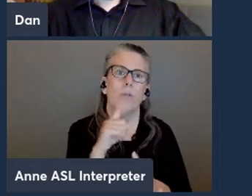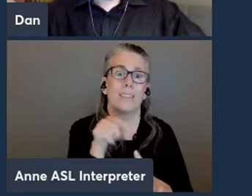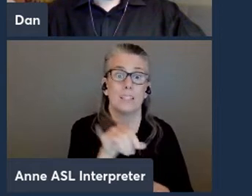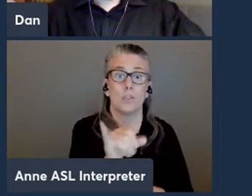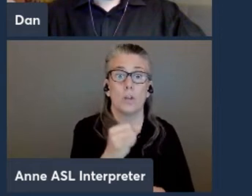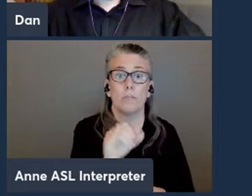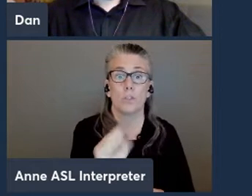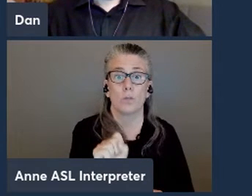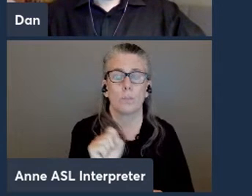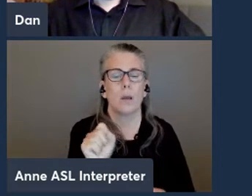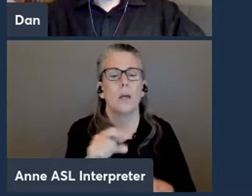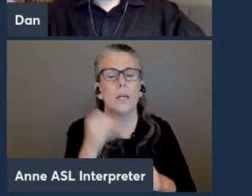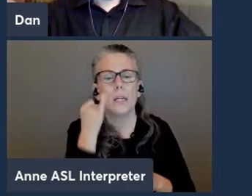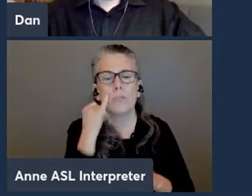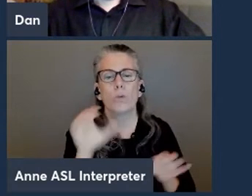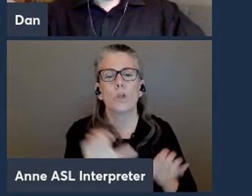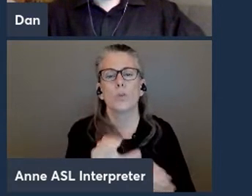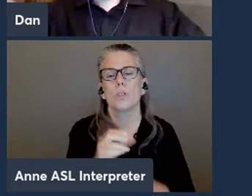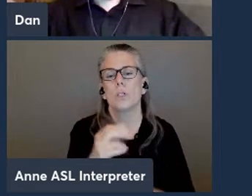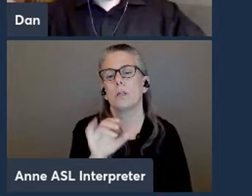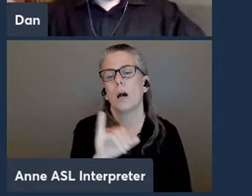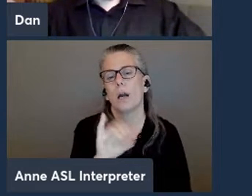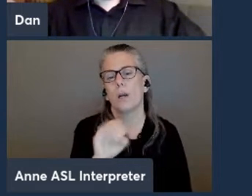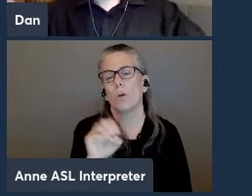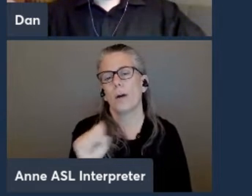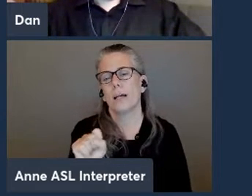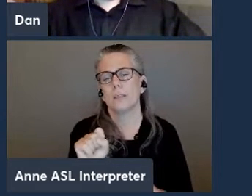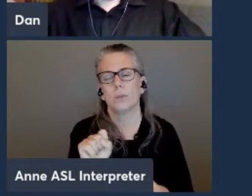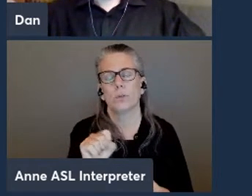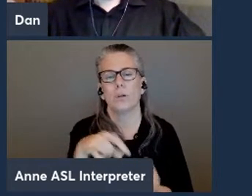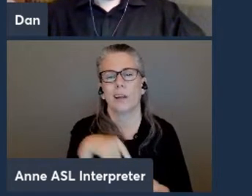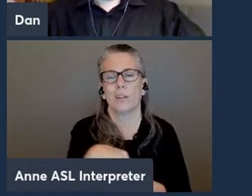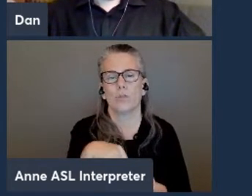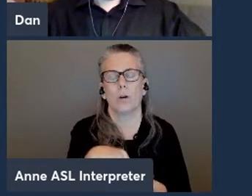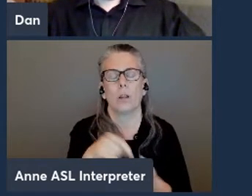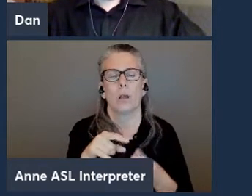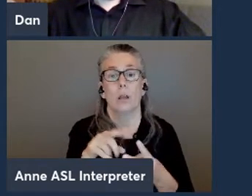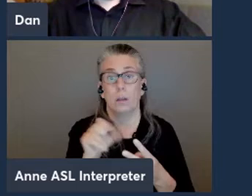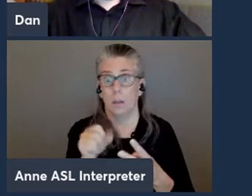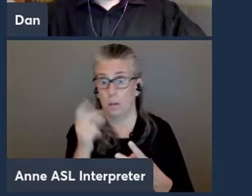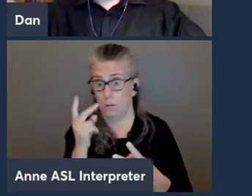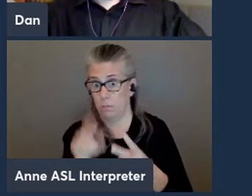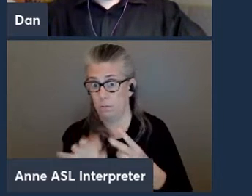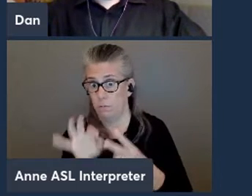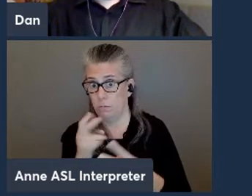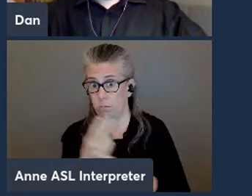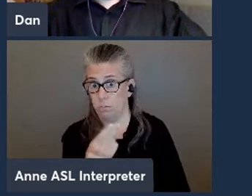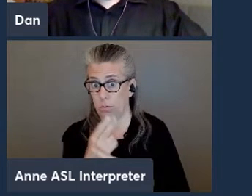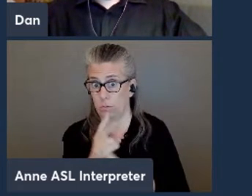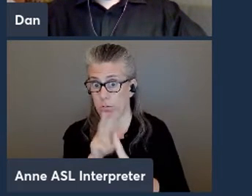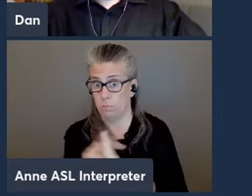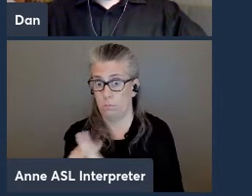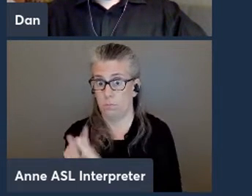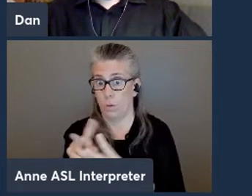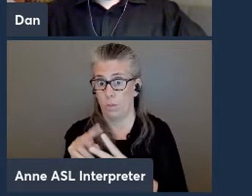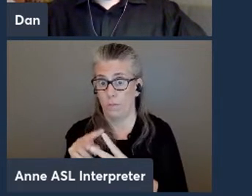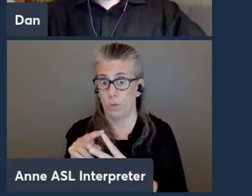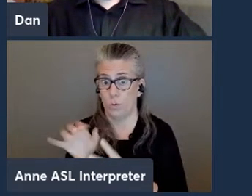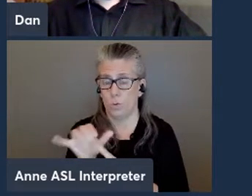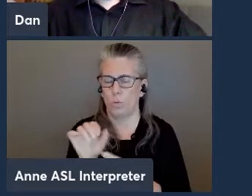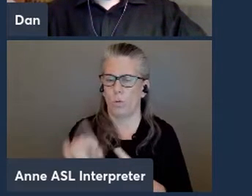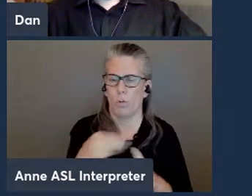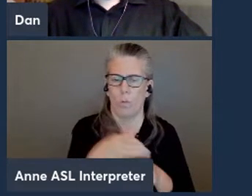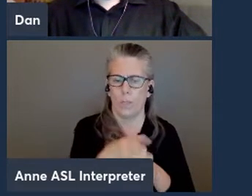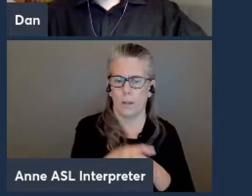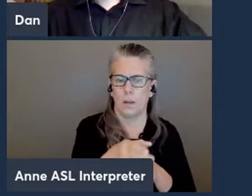we're doing iOS applications or Android. Can we also get the telemetry from those client side applications, or are we purely doing JavaScript in this